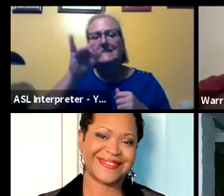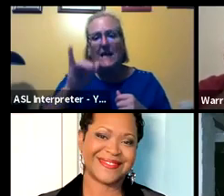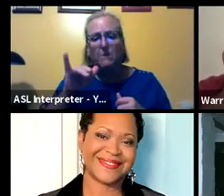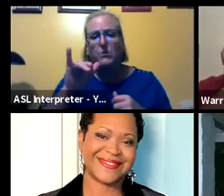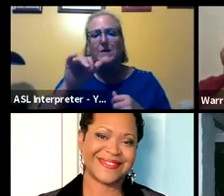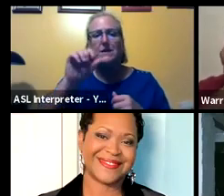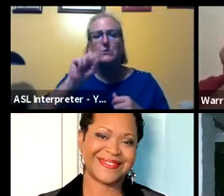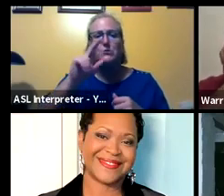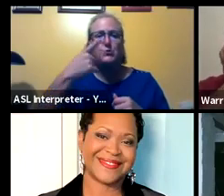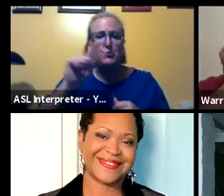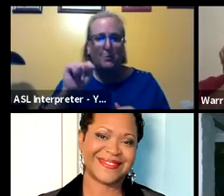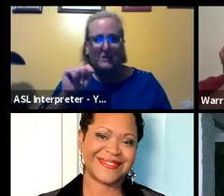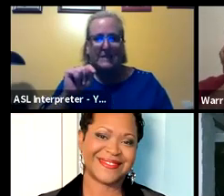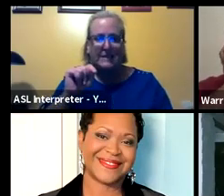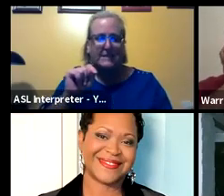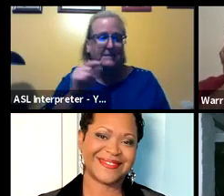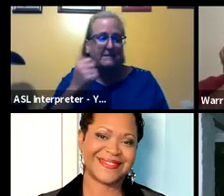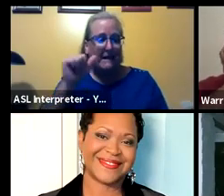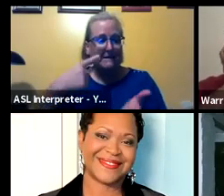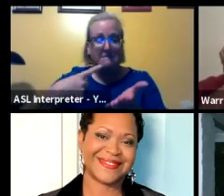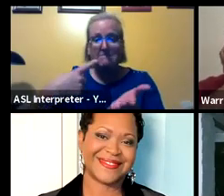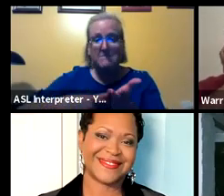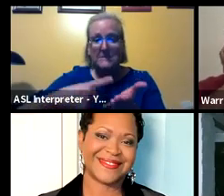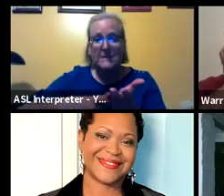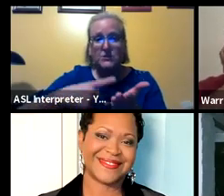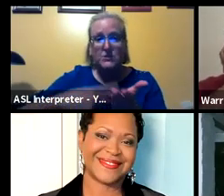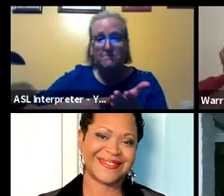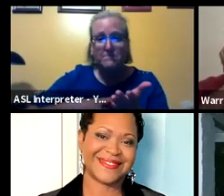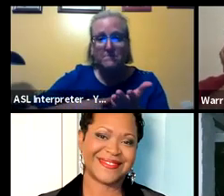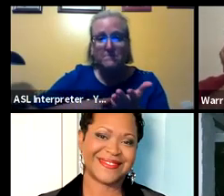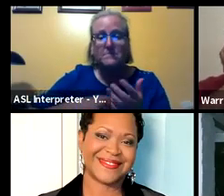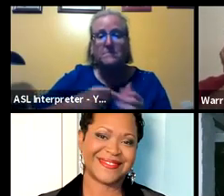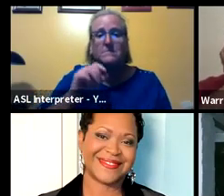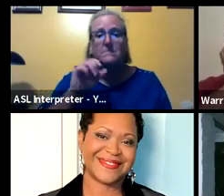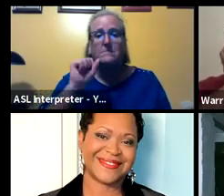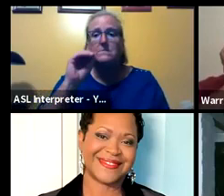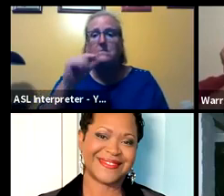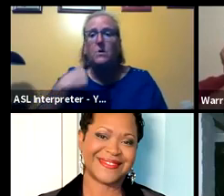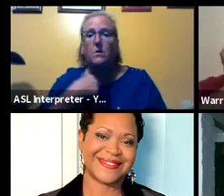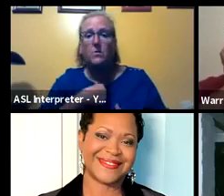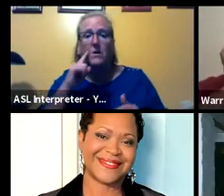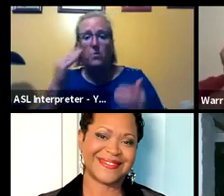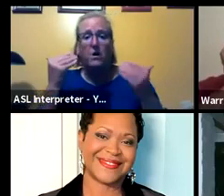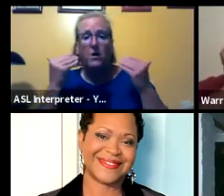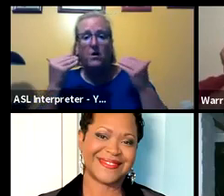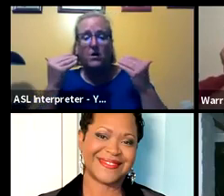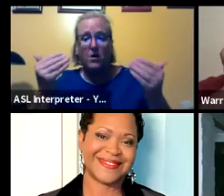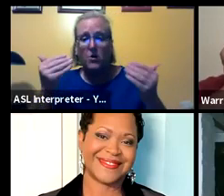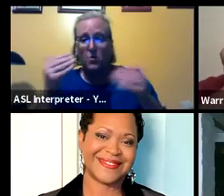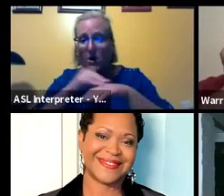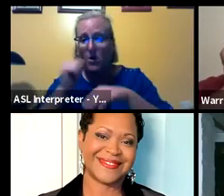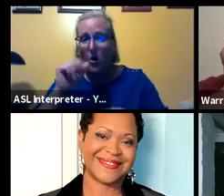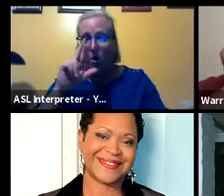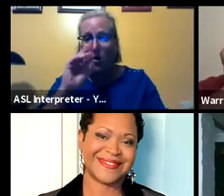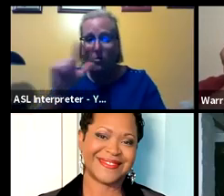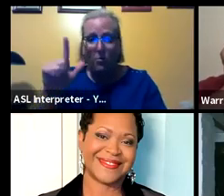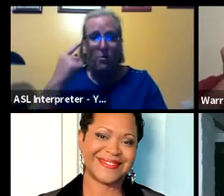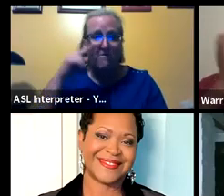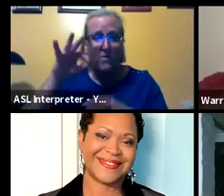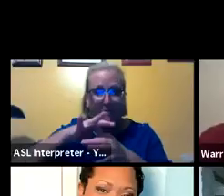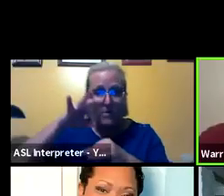Any discussion? Okay, hearing none, we'll go ahead and call the roll for the vote. Mr.